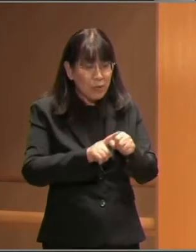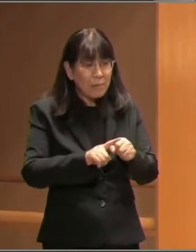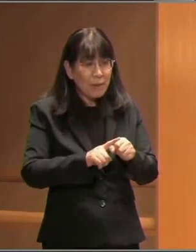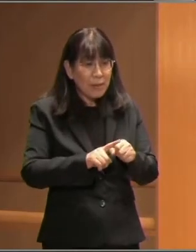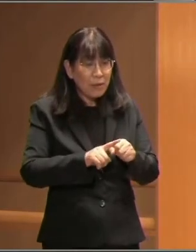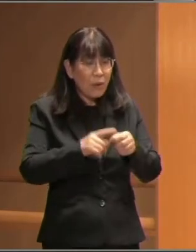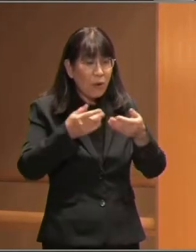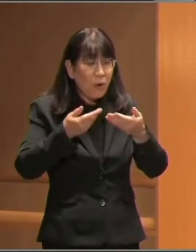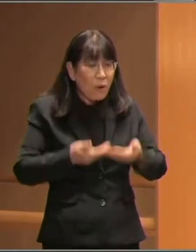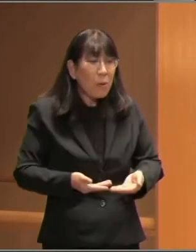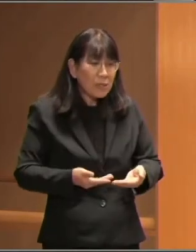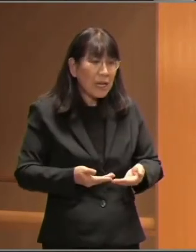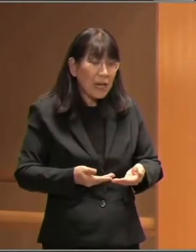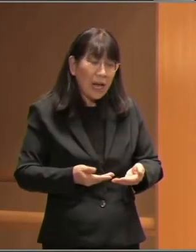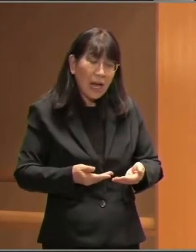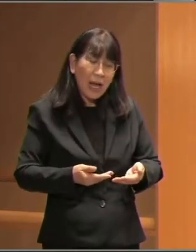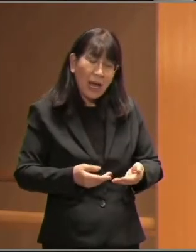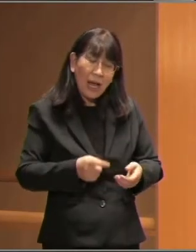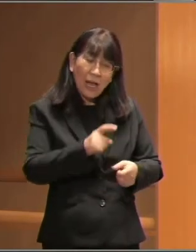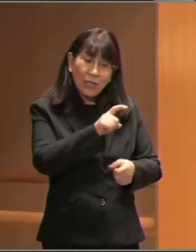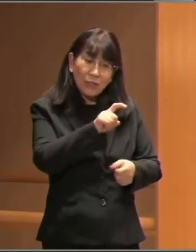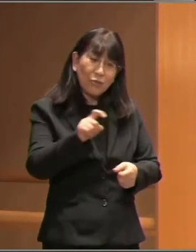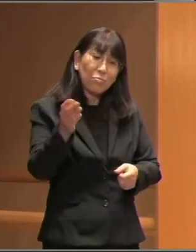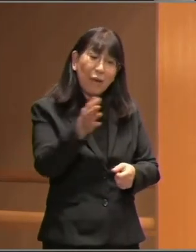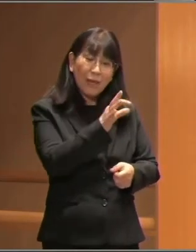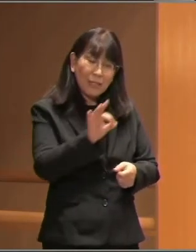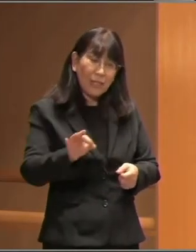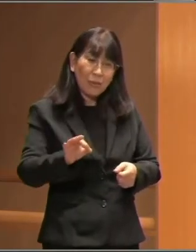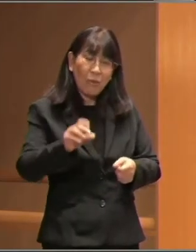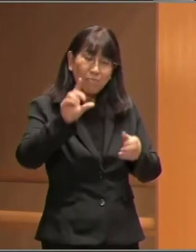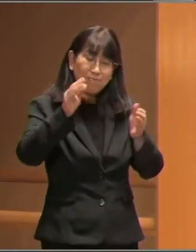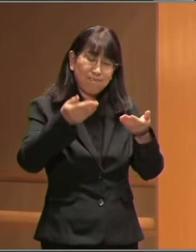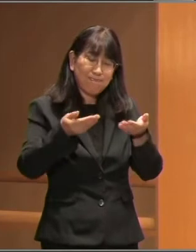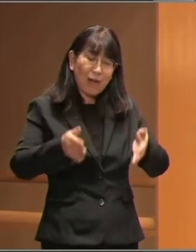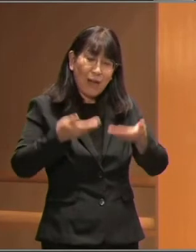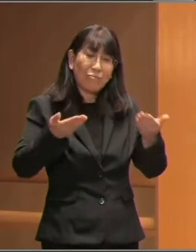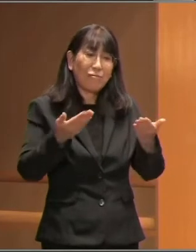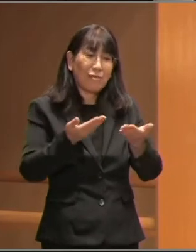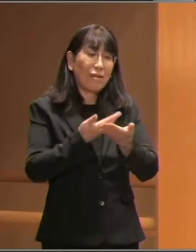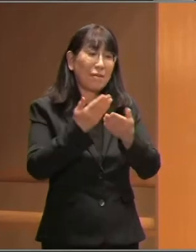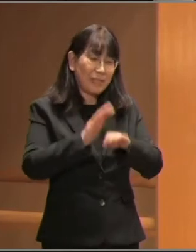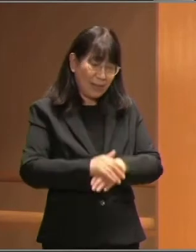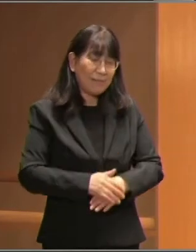Then the total weight was reduced about 10%.